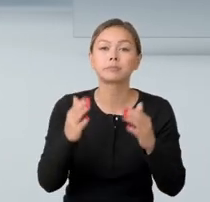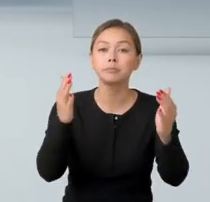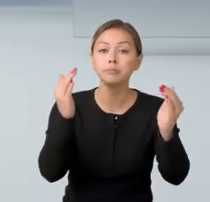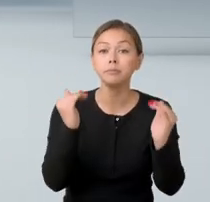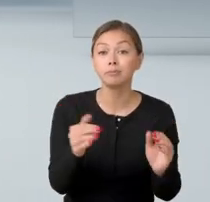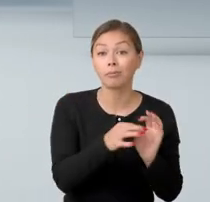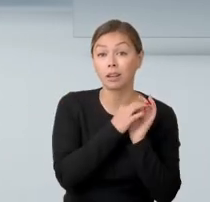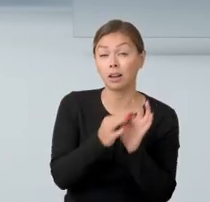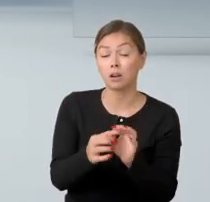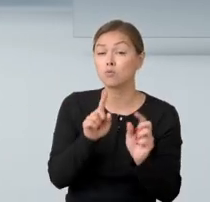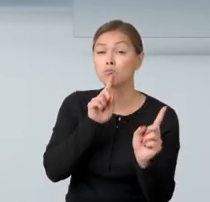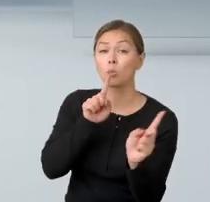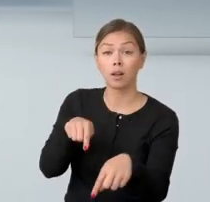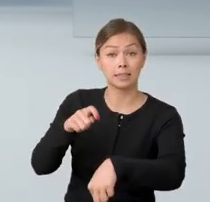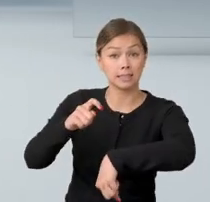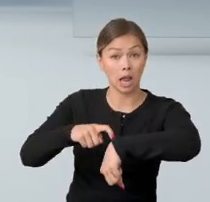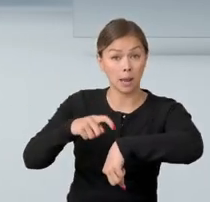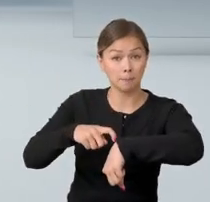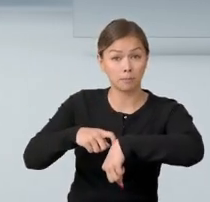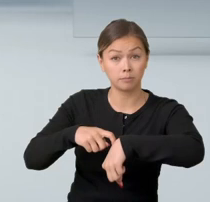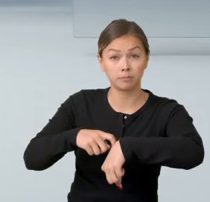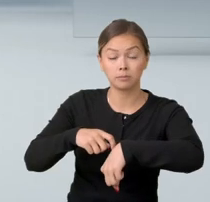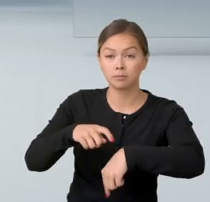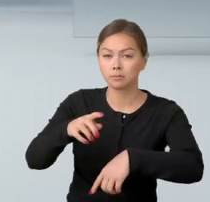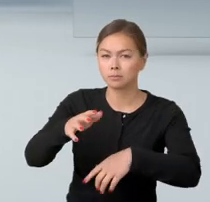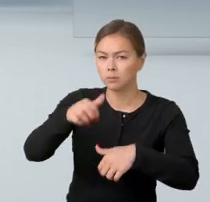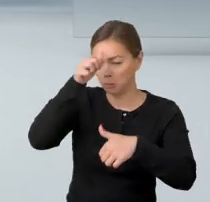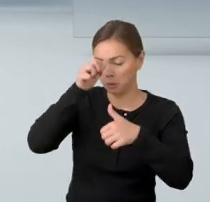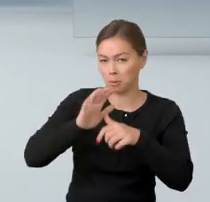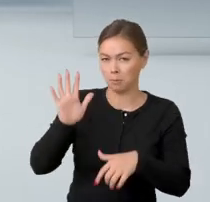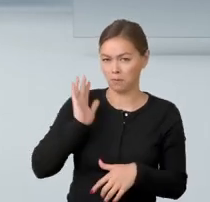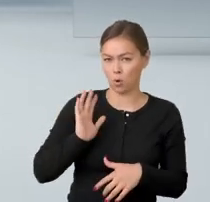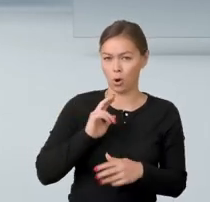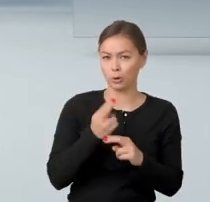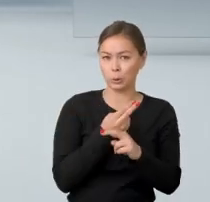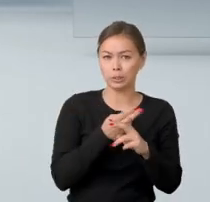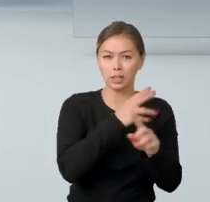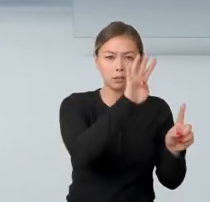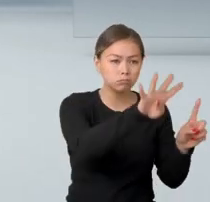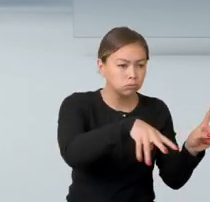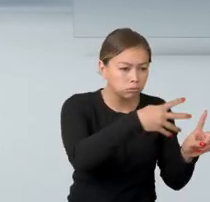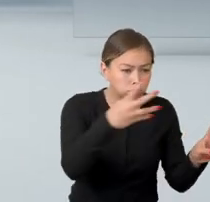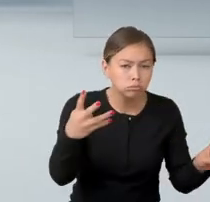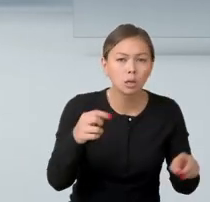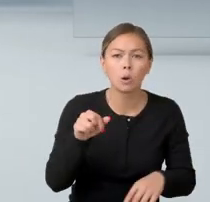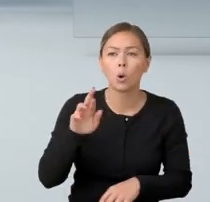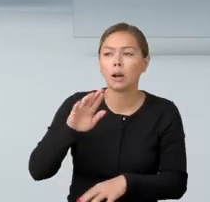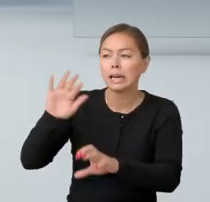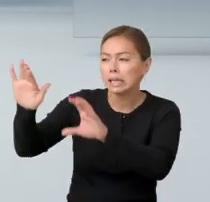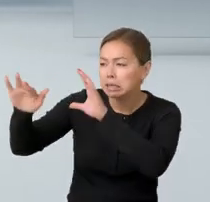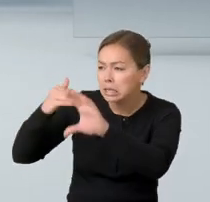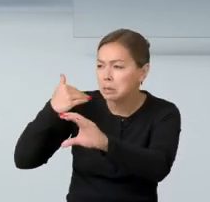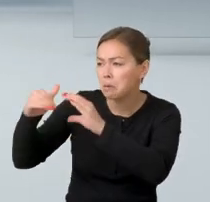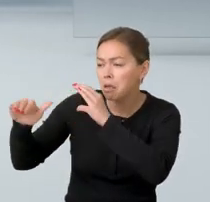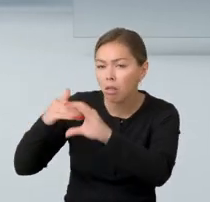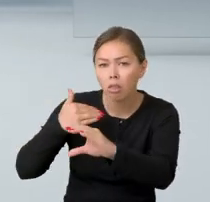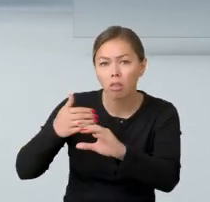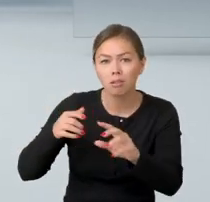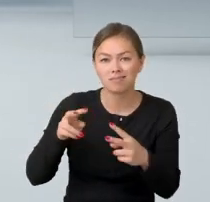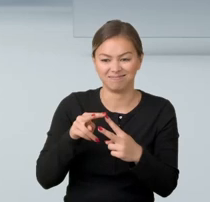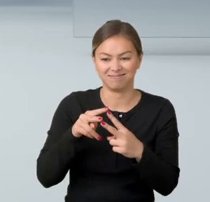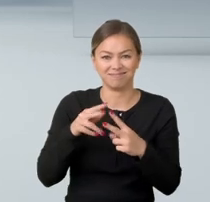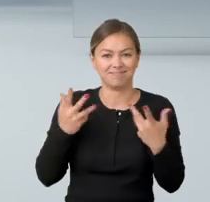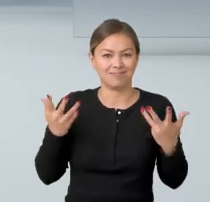system and the most important thing in terms of the response time as you remember because they were using only